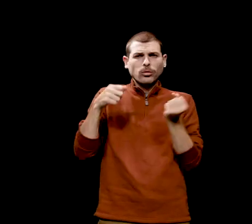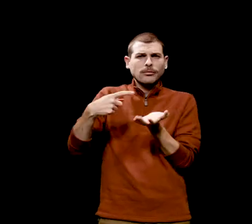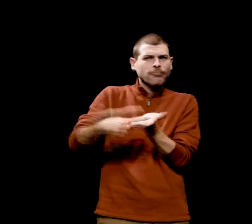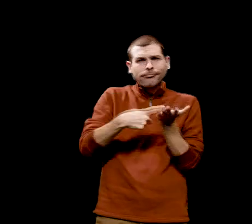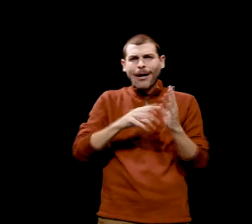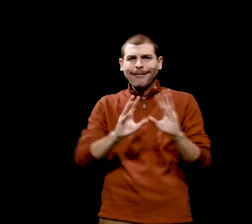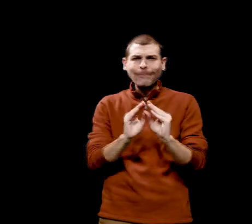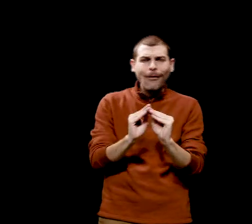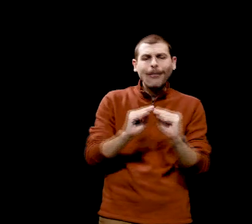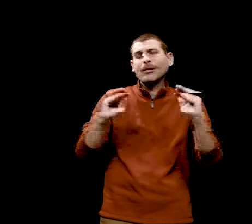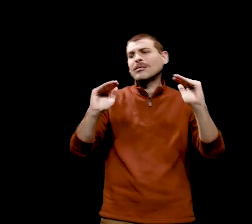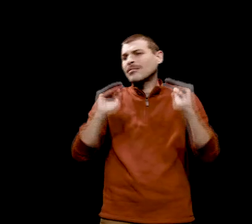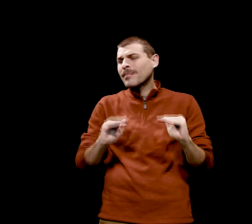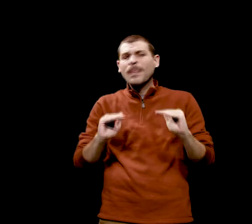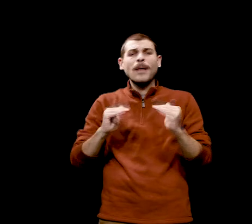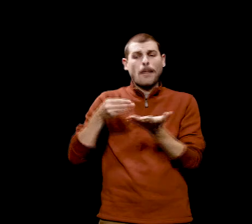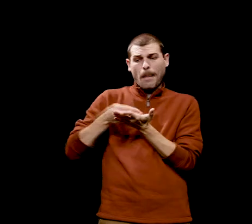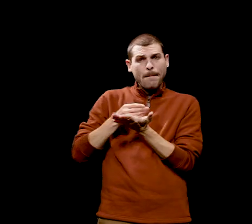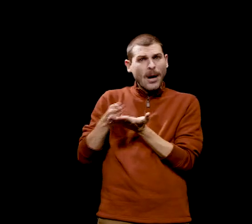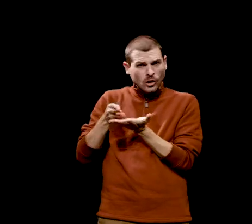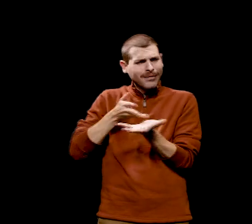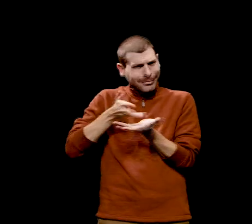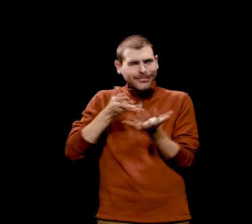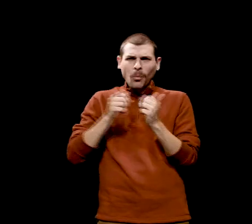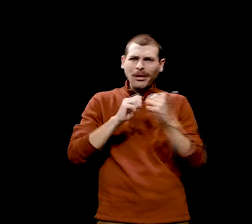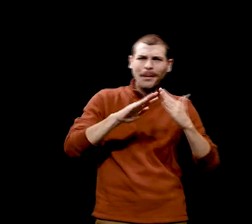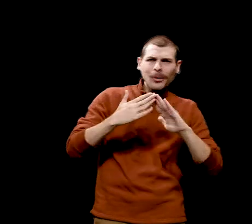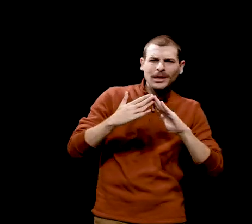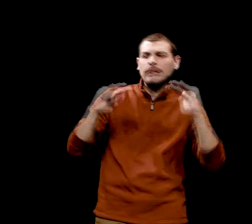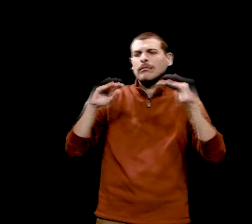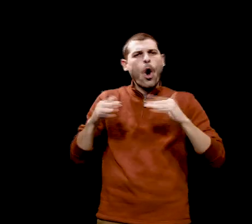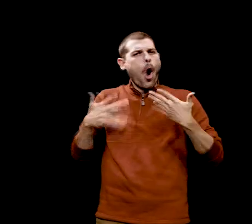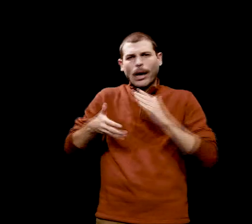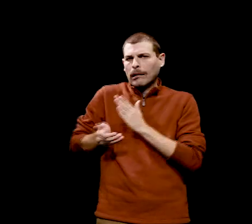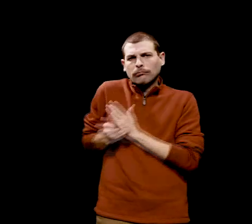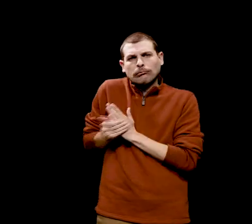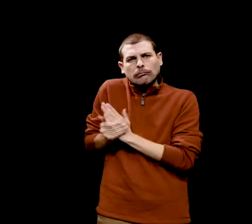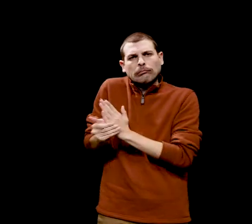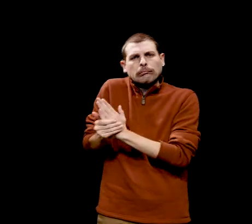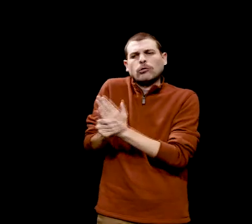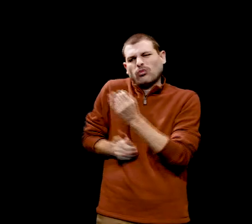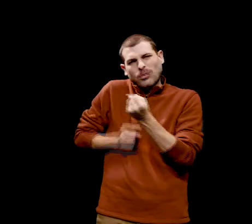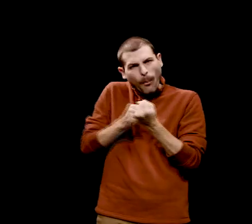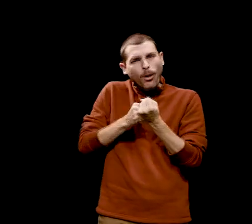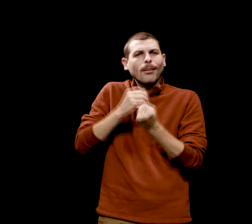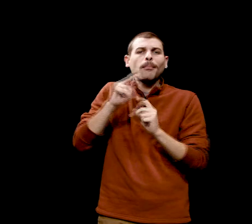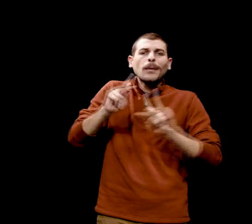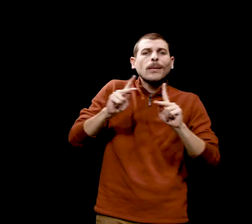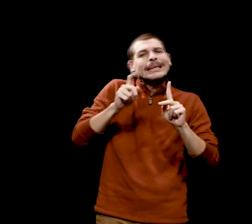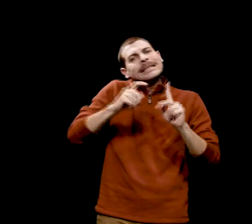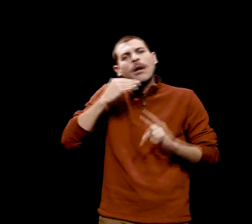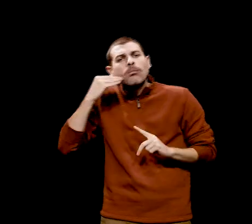community-based budgeting. We have supported efforts around housing supports. We continue to support efforts that are